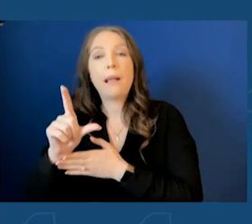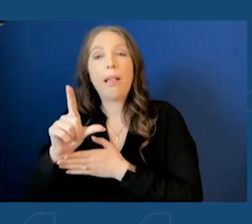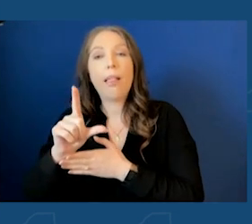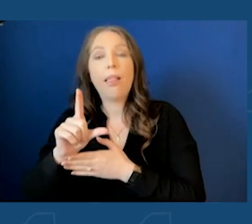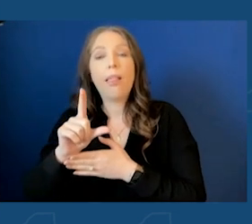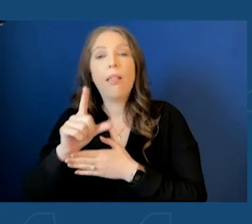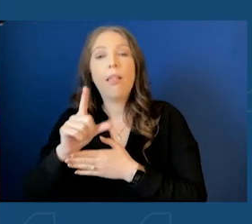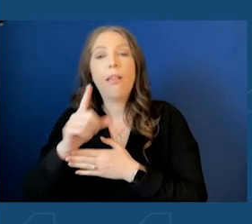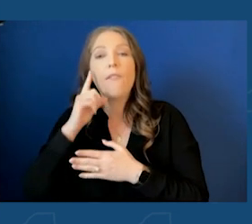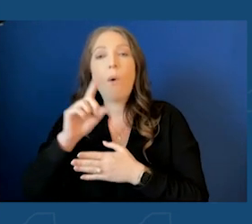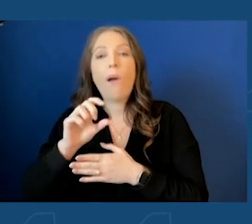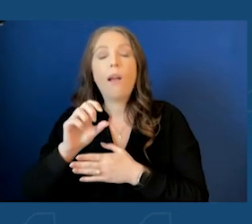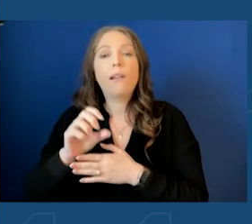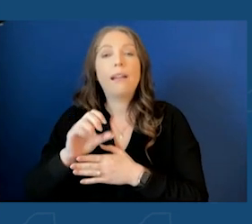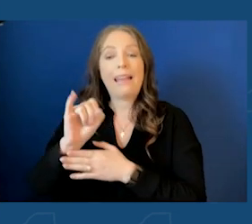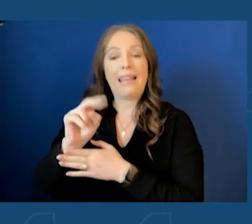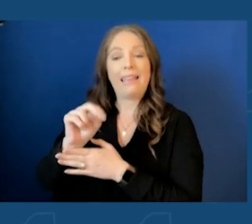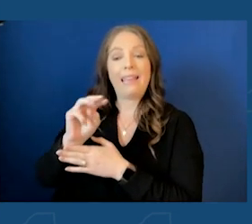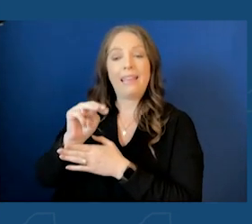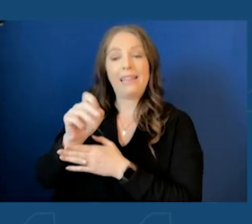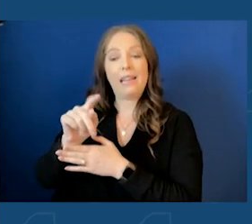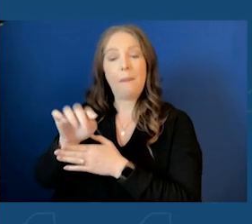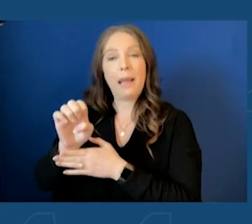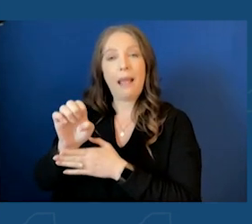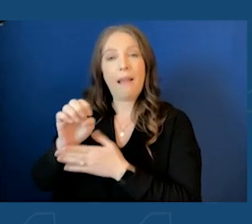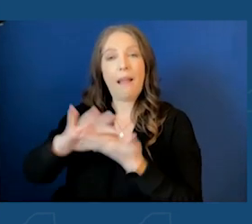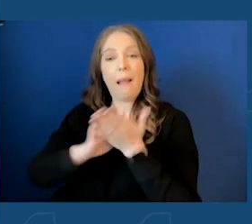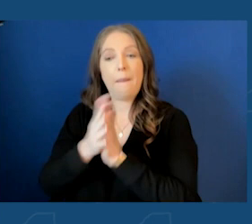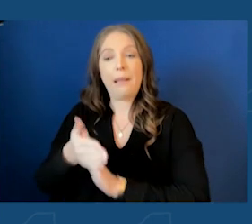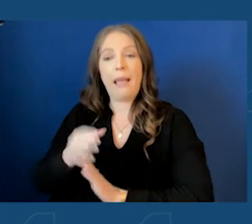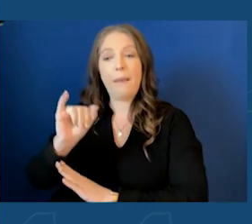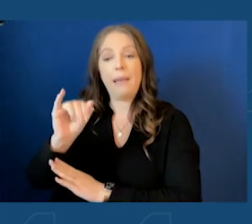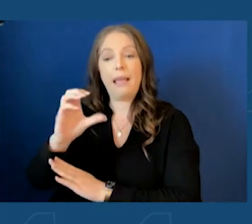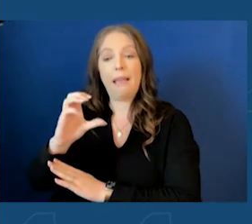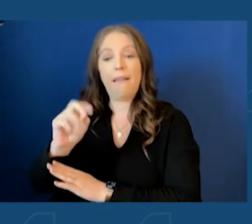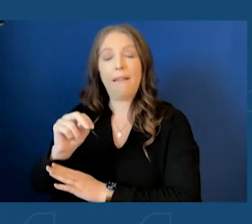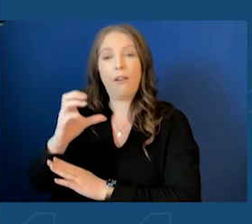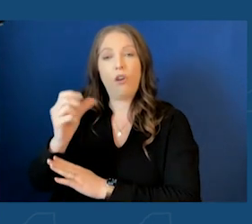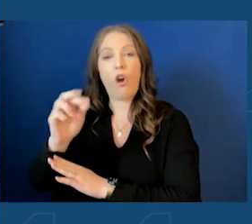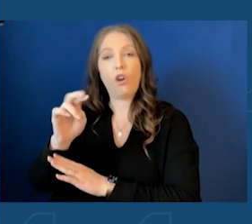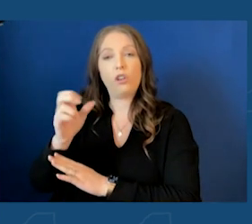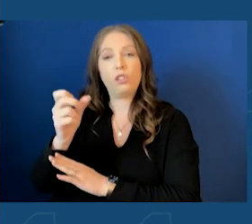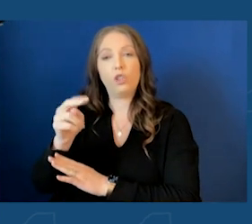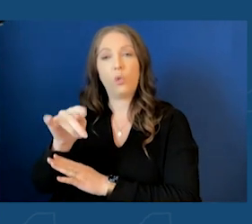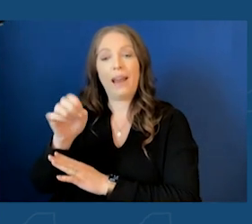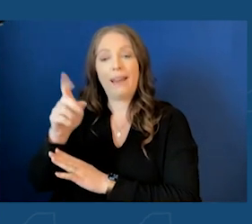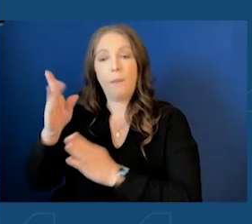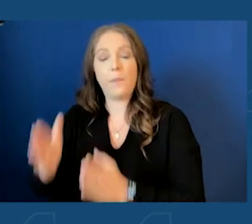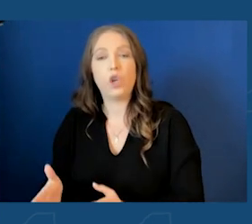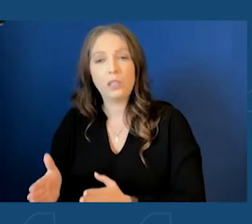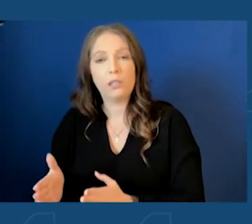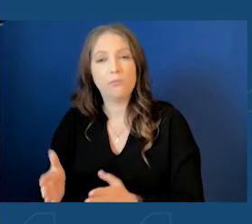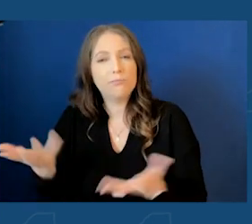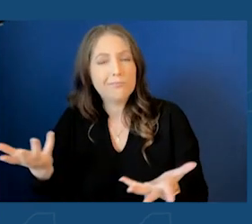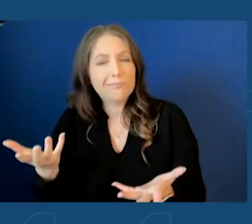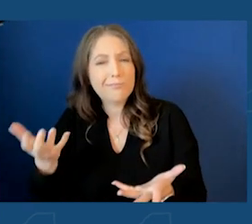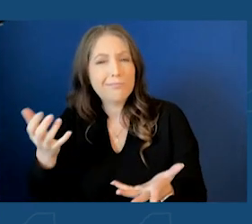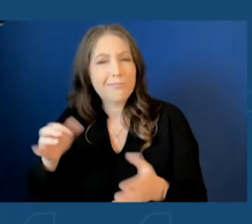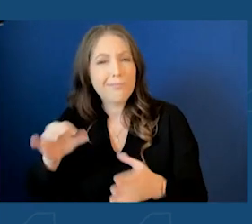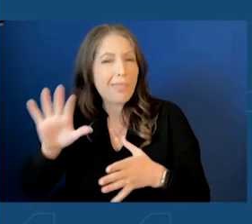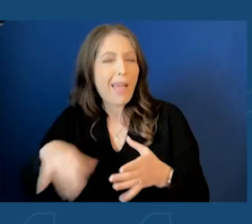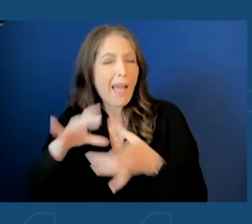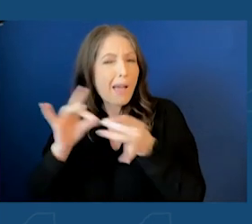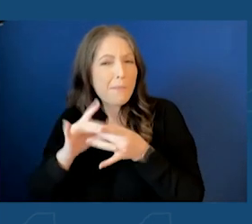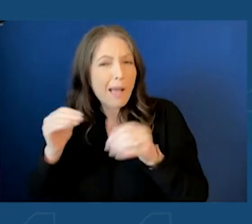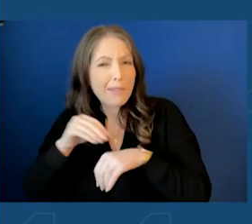persons. Do you really think that's the top priority for most New Yorkers? And what kind of message does it send about democratic priorities? I'm not